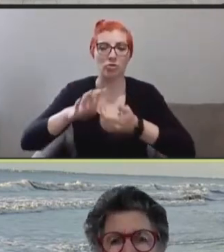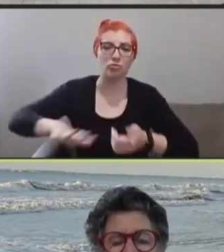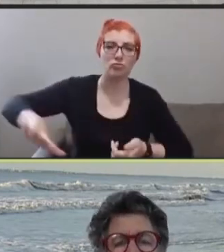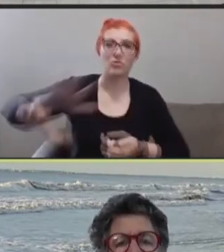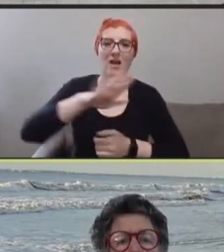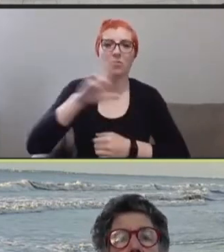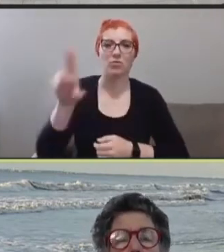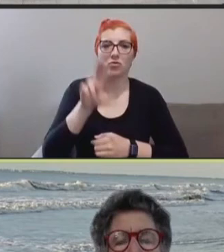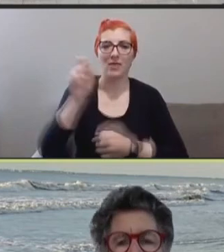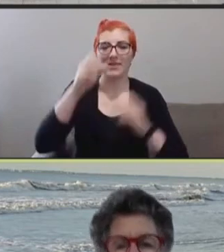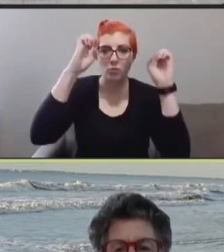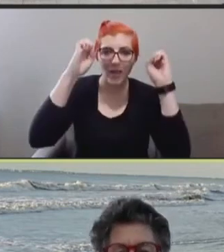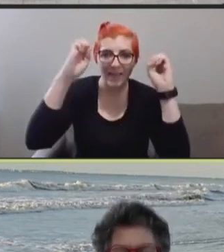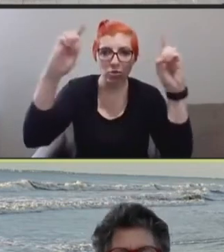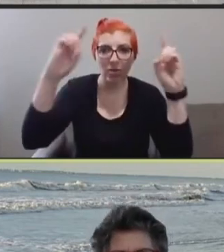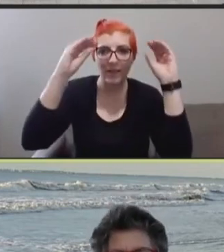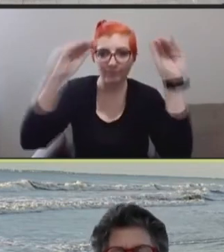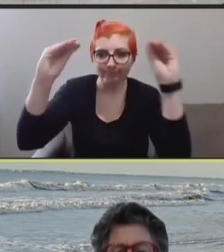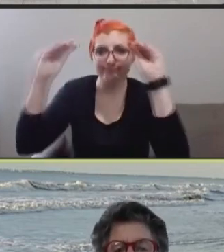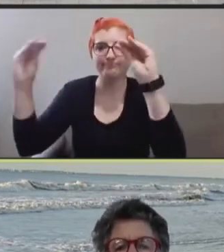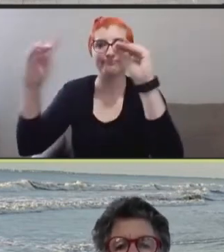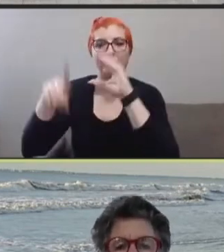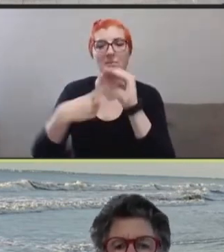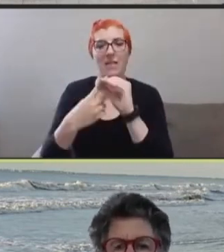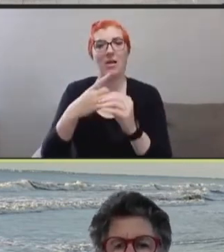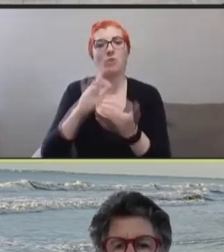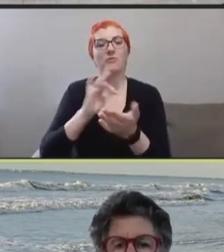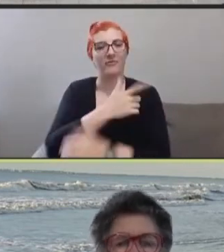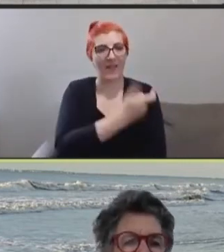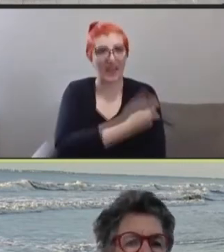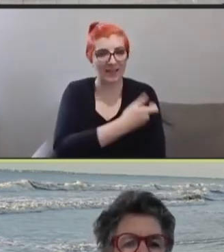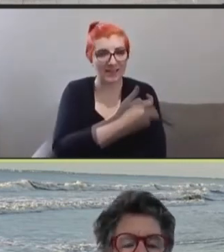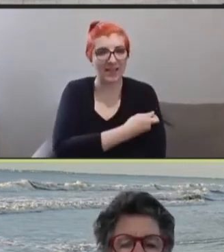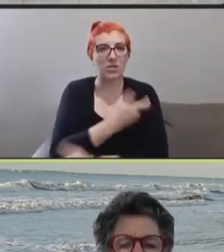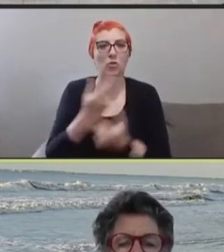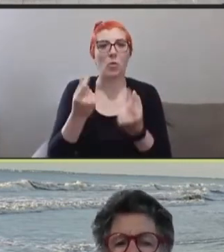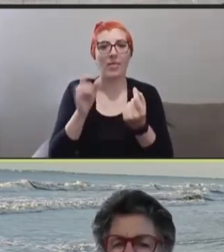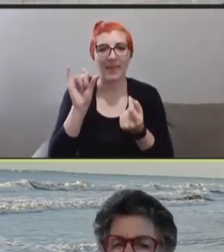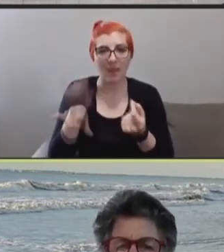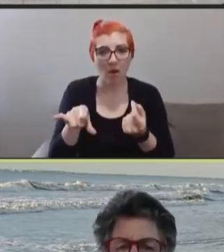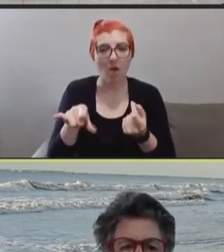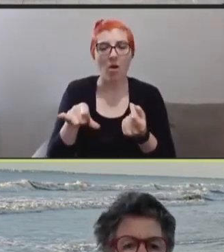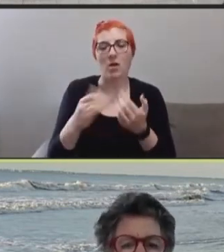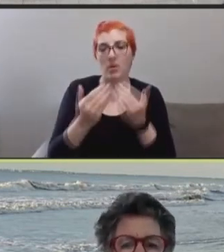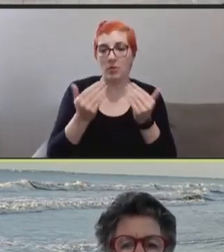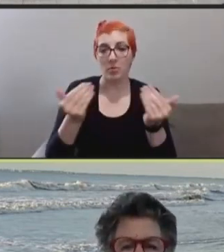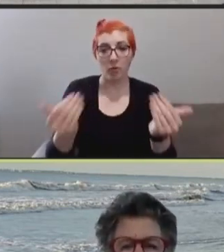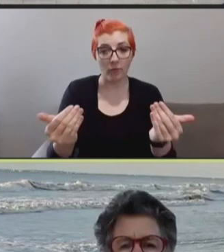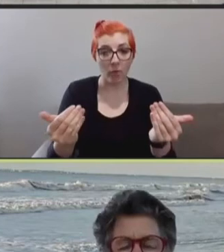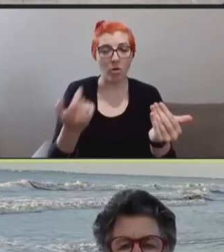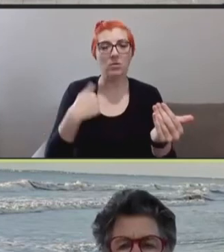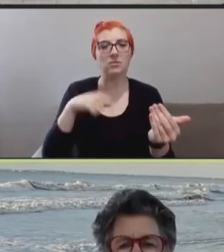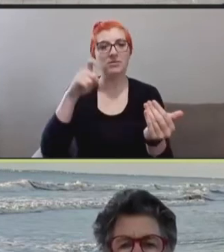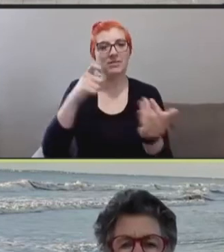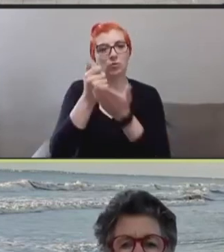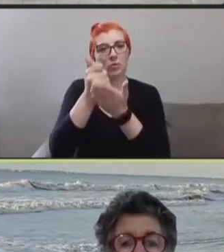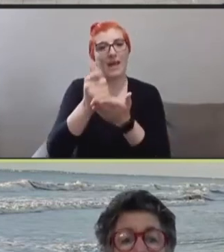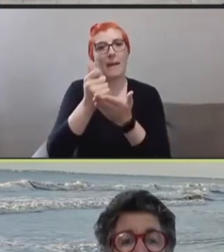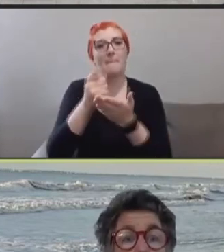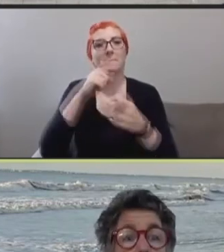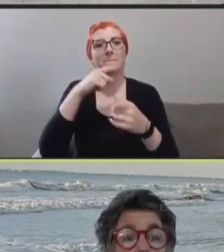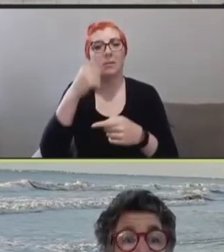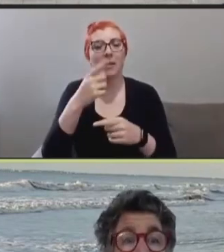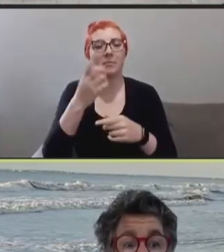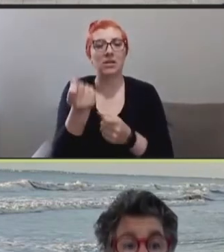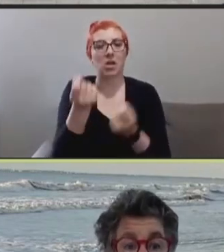what vaccines are, what they work, and as we move forward, to help the public understand what's going on here so that,